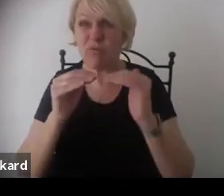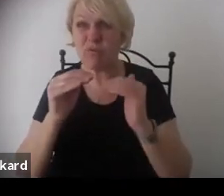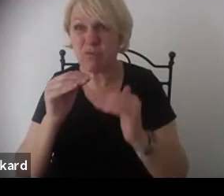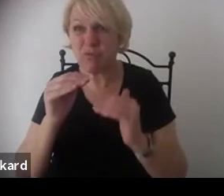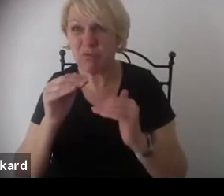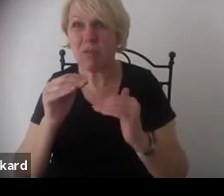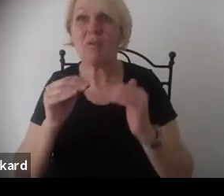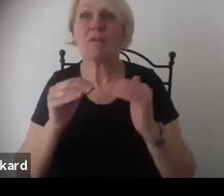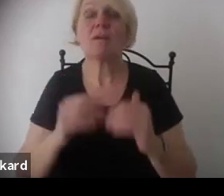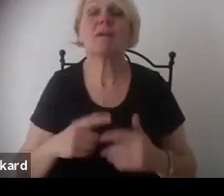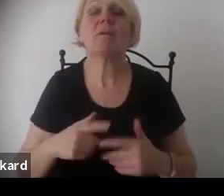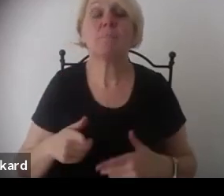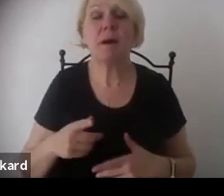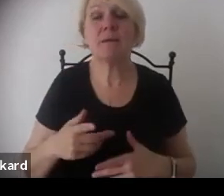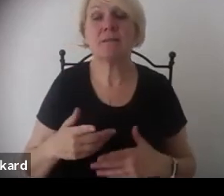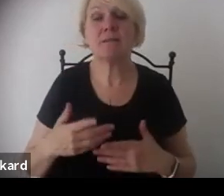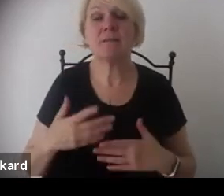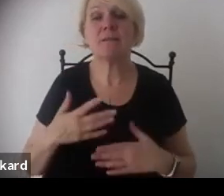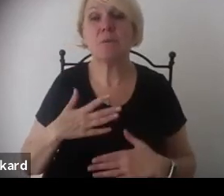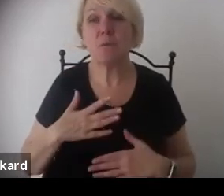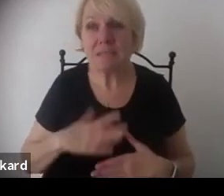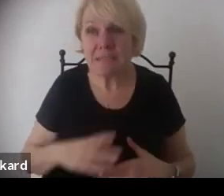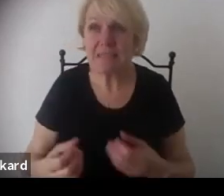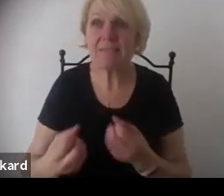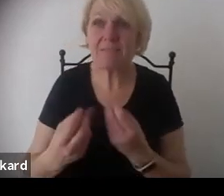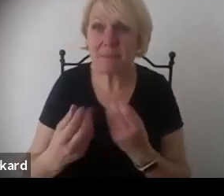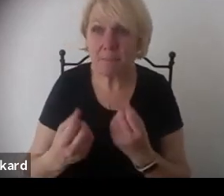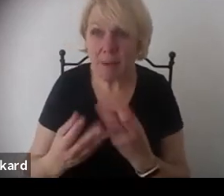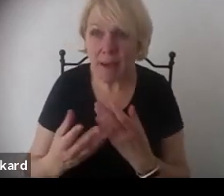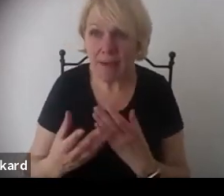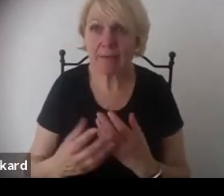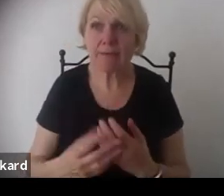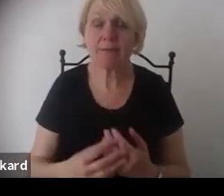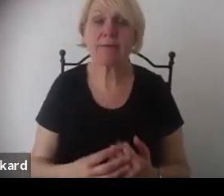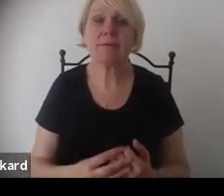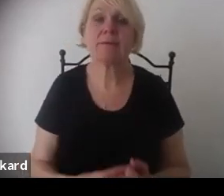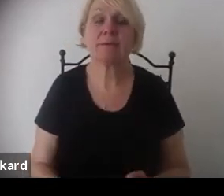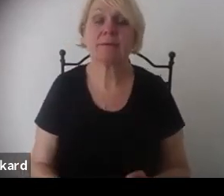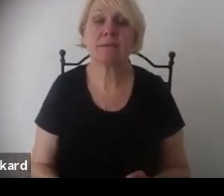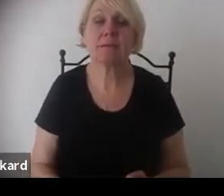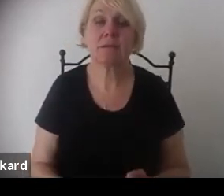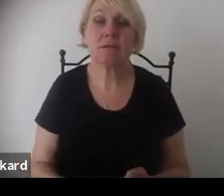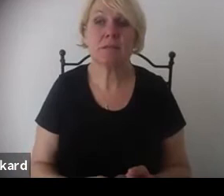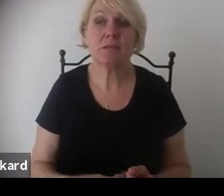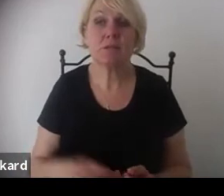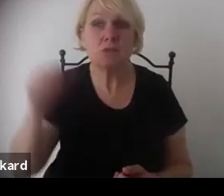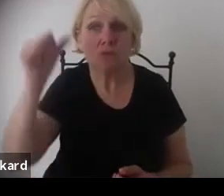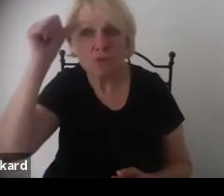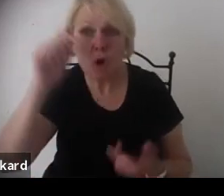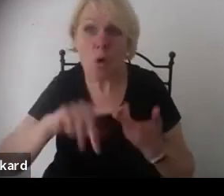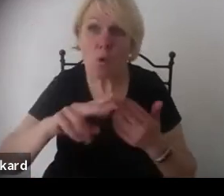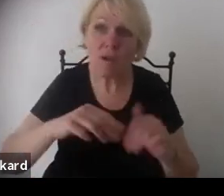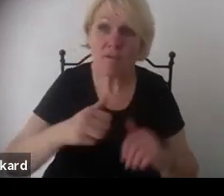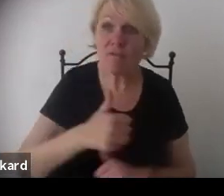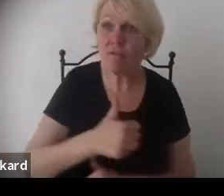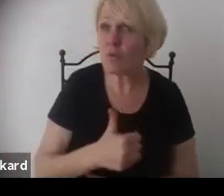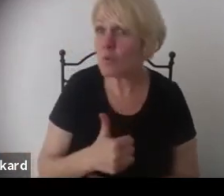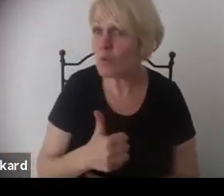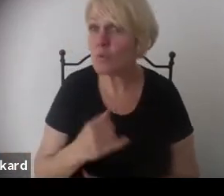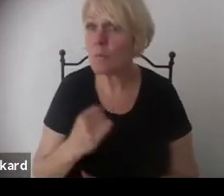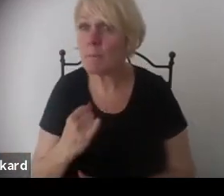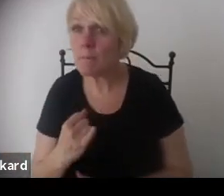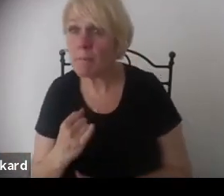what we need. We need people to let us know and give us ideas of how we can improve